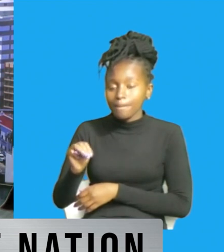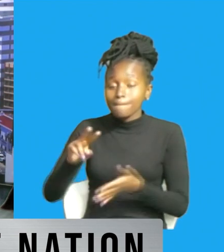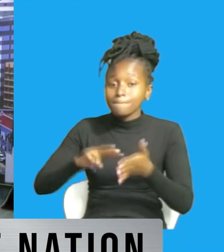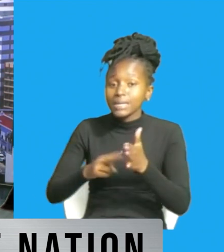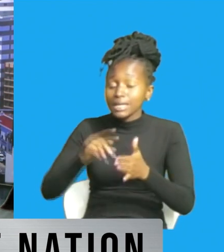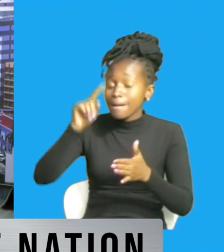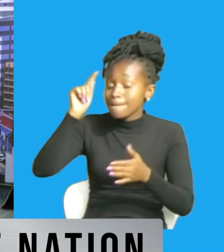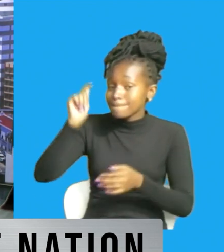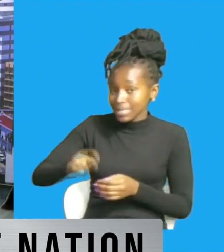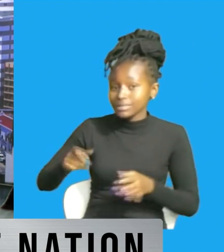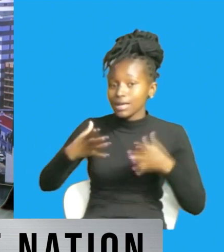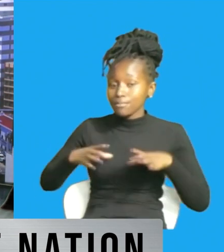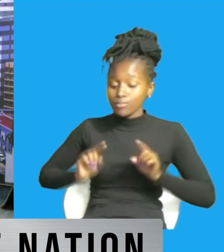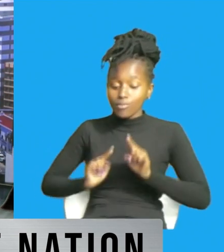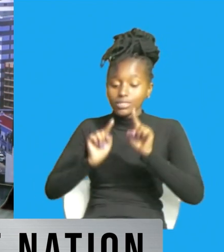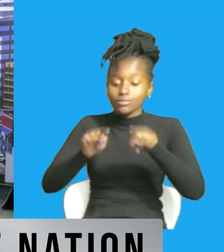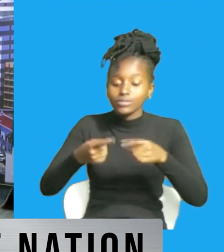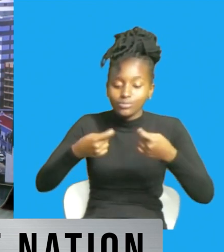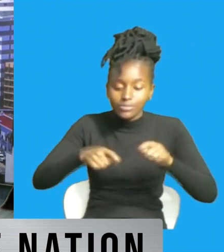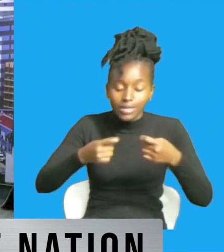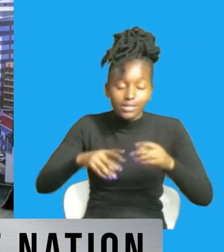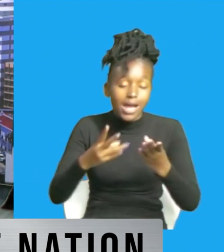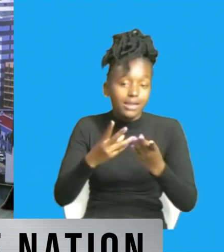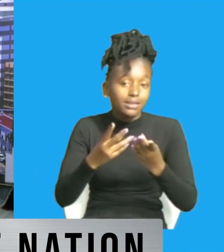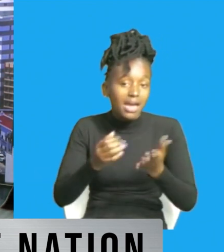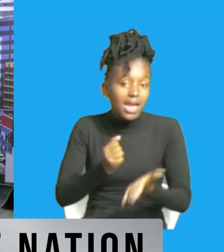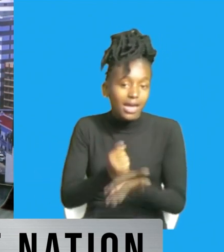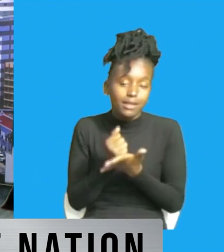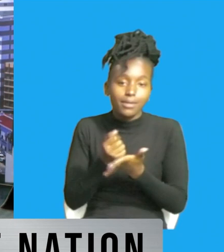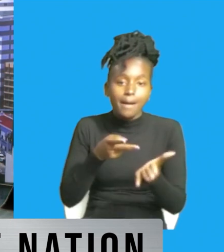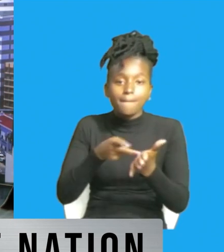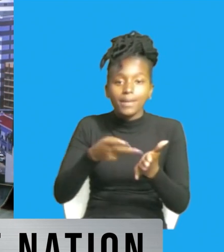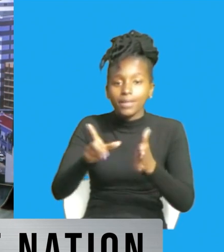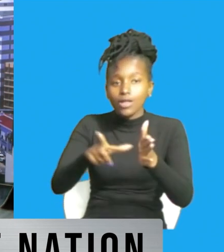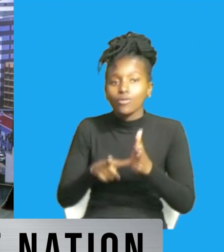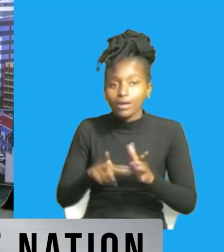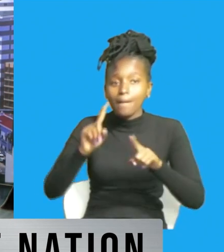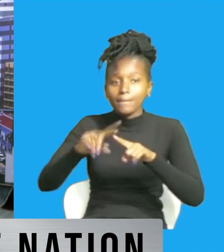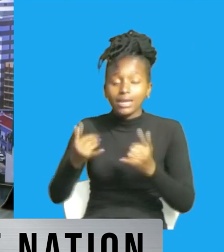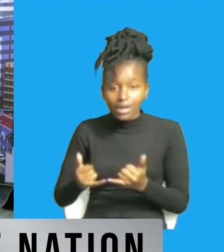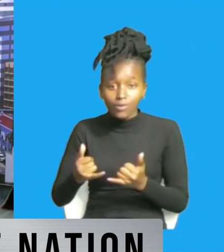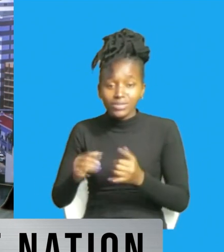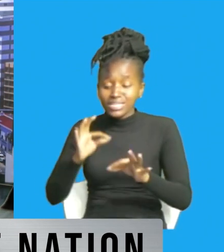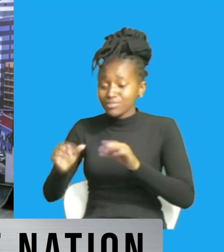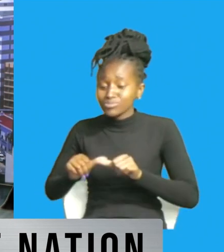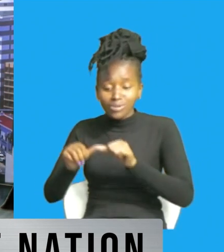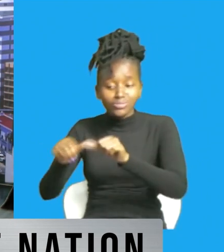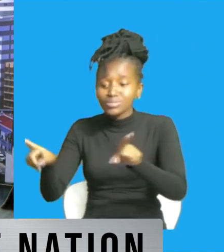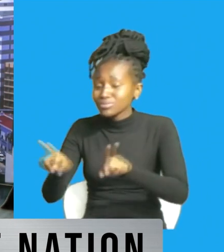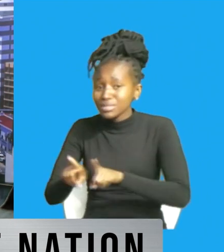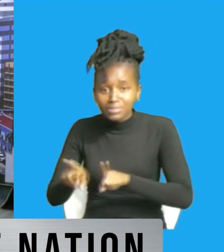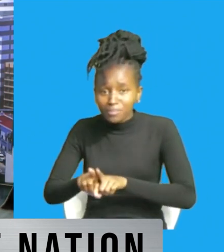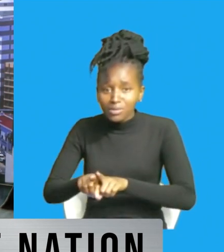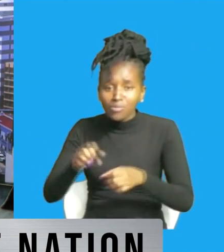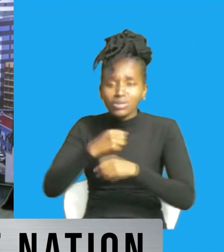some of these things so that kila mtu aweze kukua na pati yake ya kulipa. Lakini tukifanya vile tunafanya